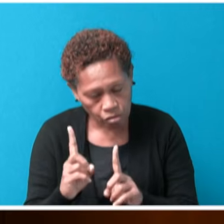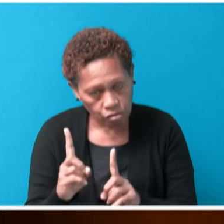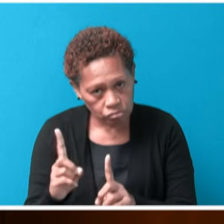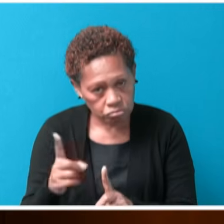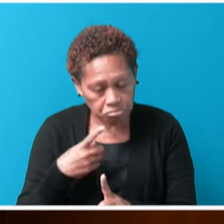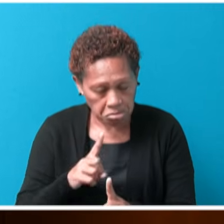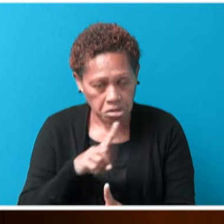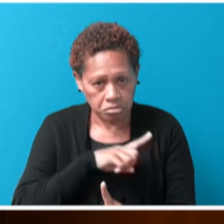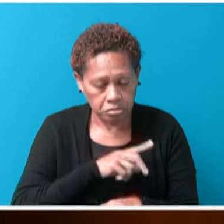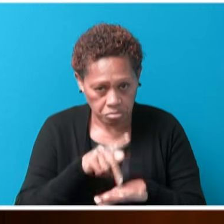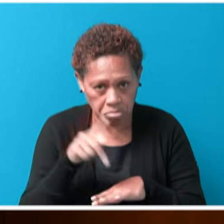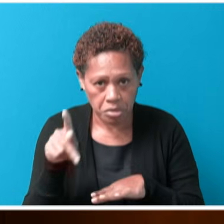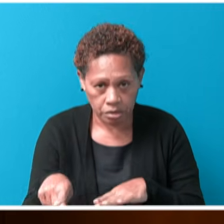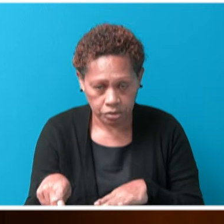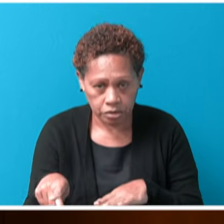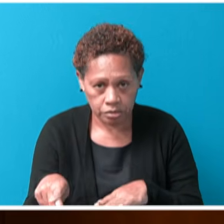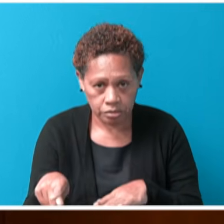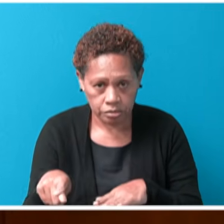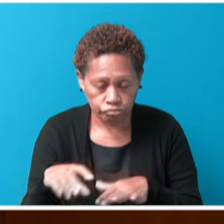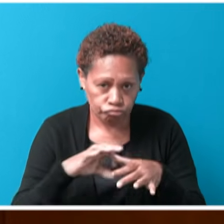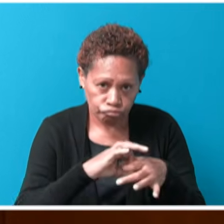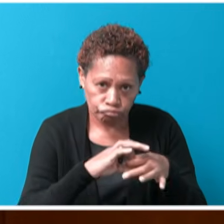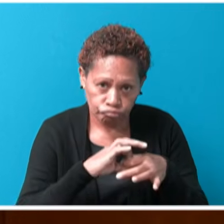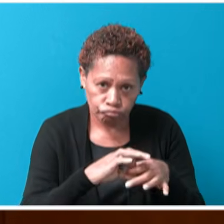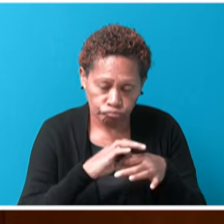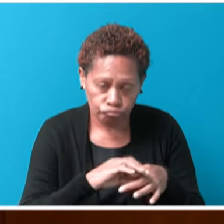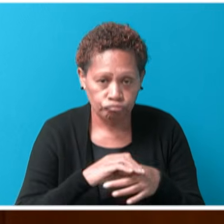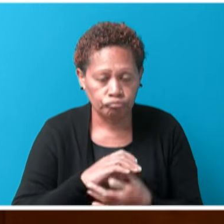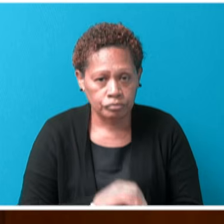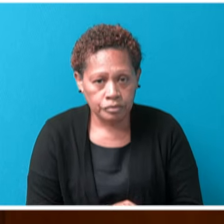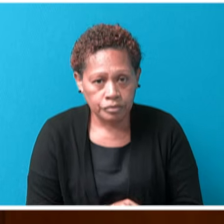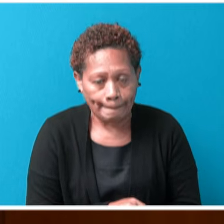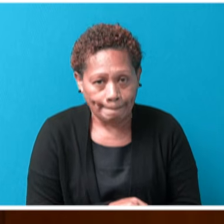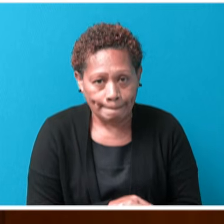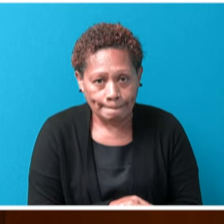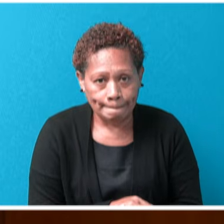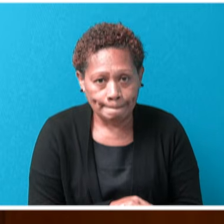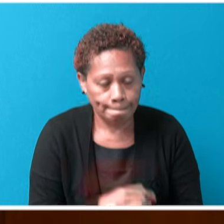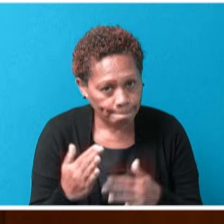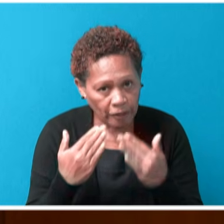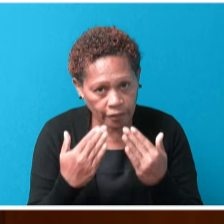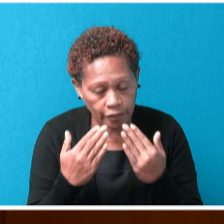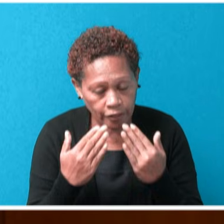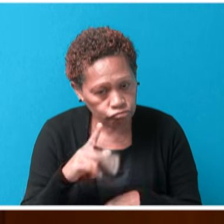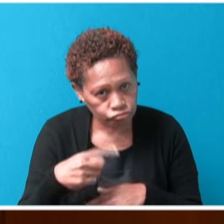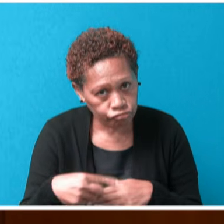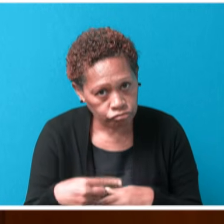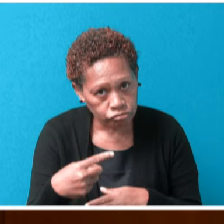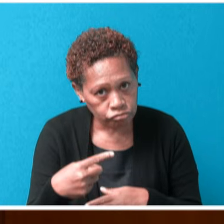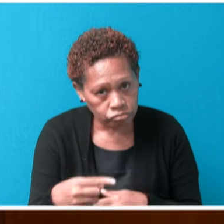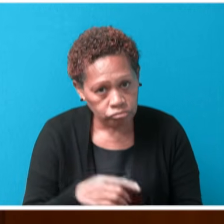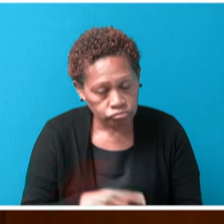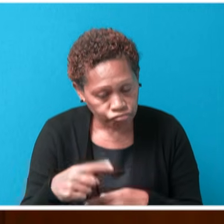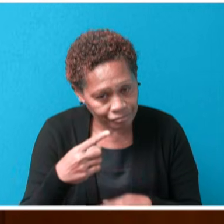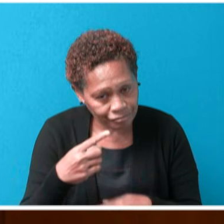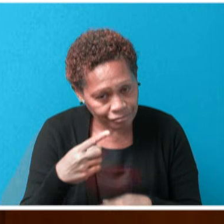through Parliament channel and other electronic platforms. I thank you for your continued interest